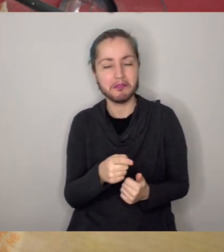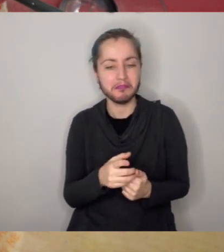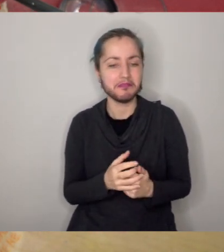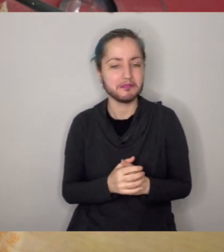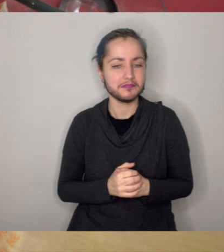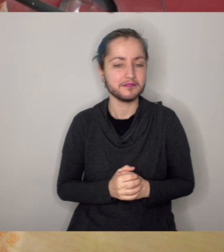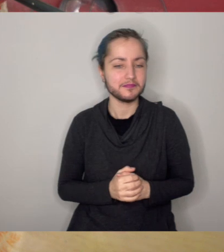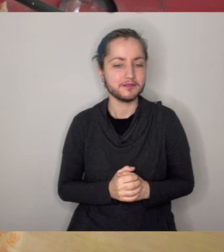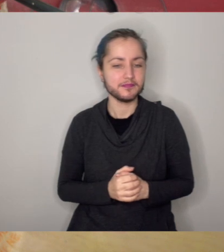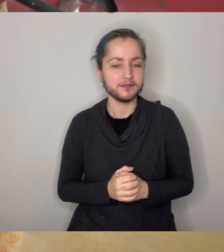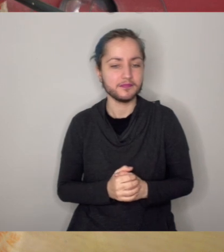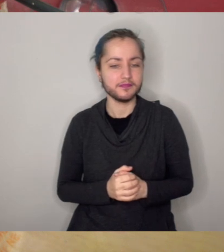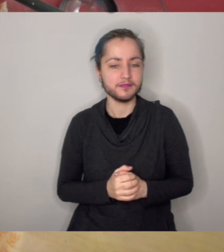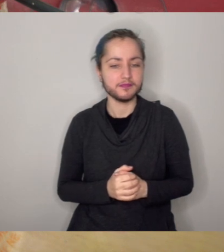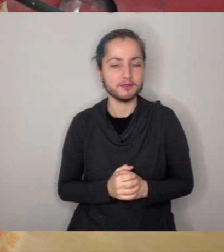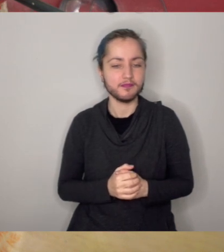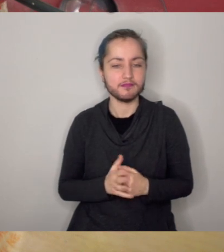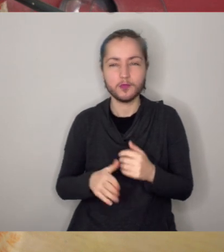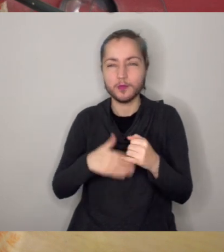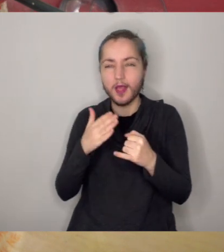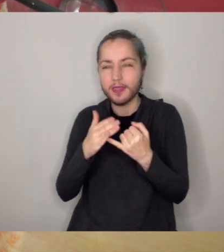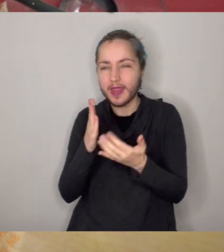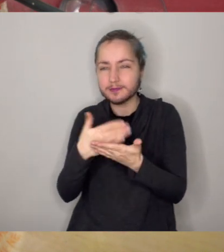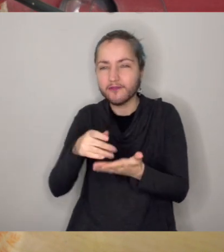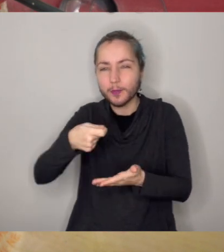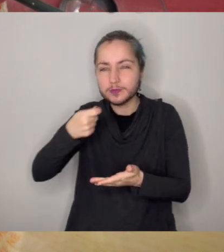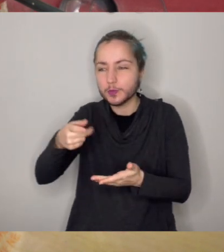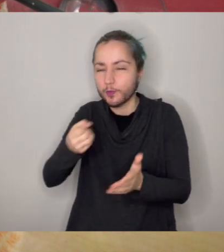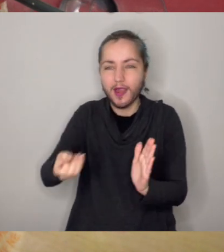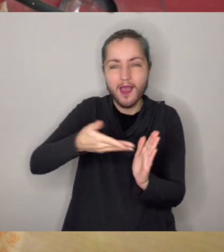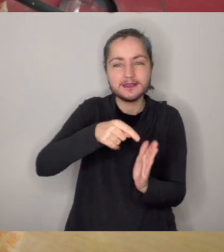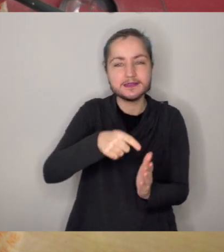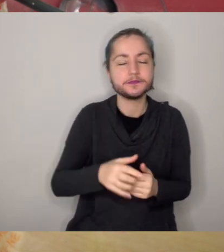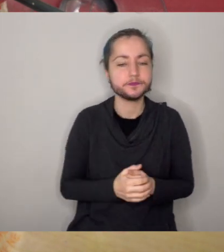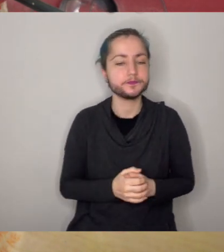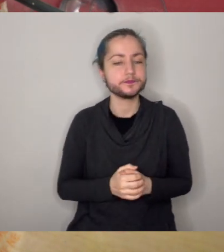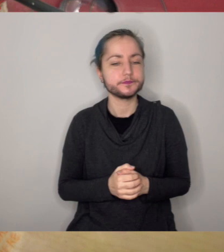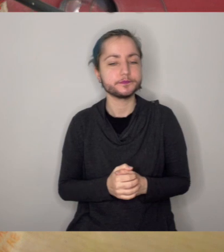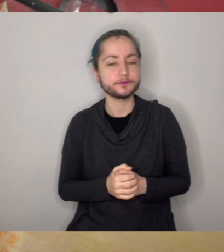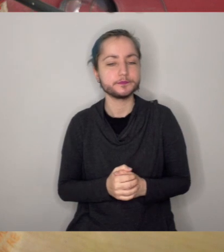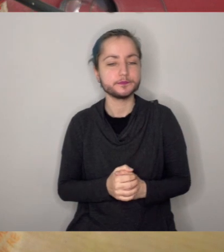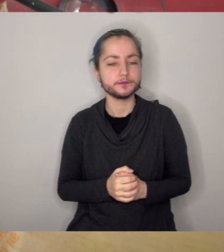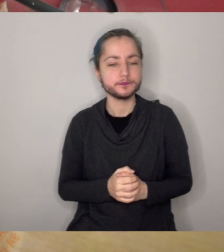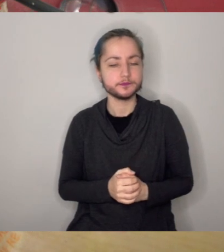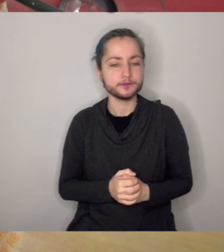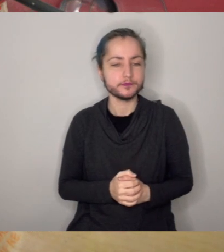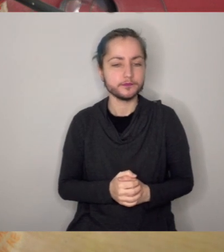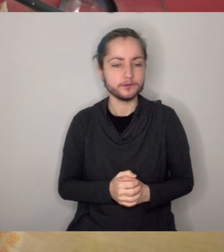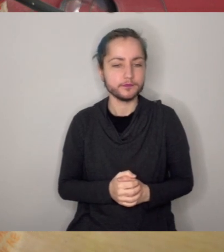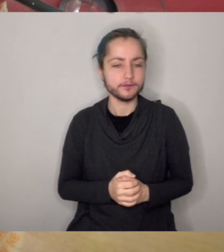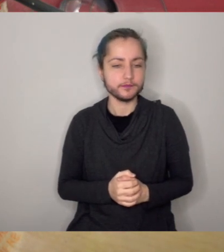really well, really quickly. Use the last of that off of the